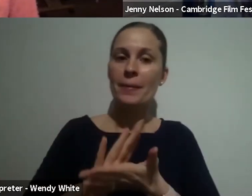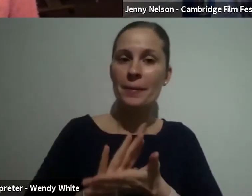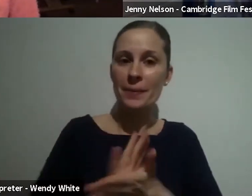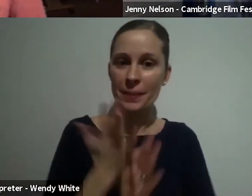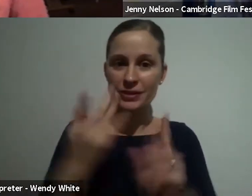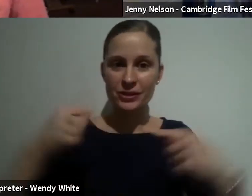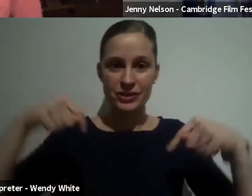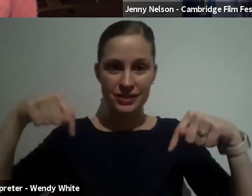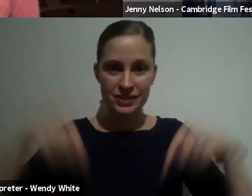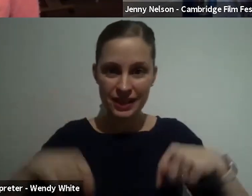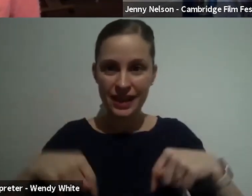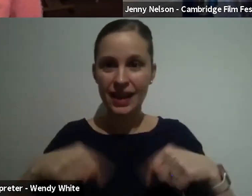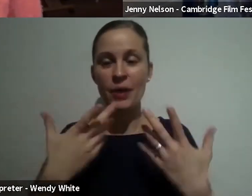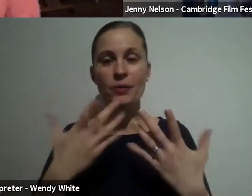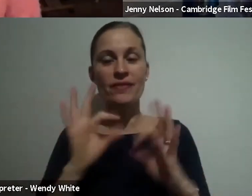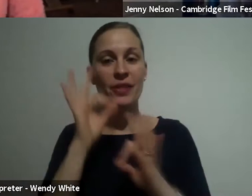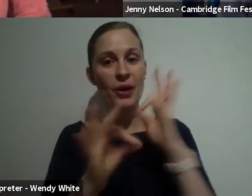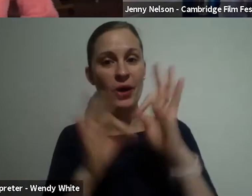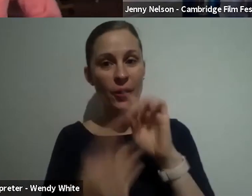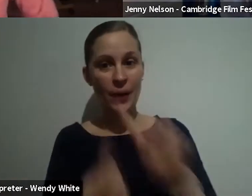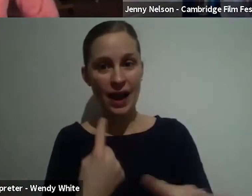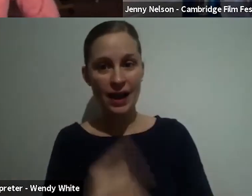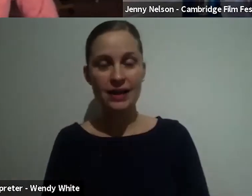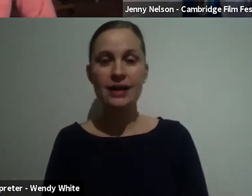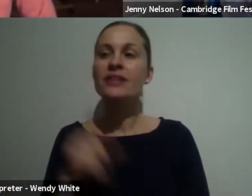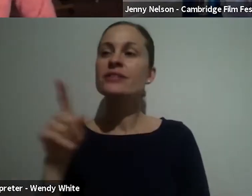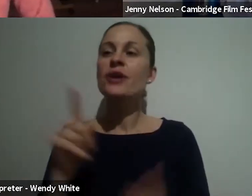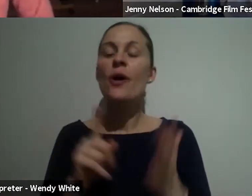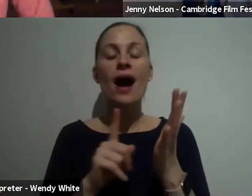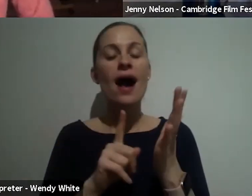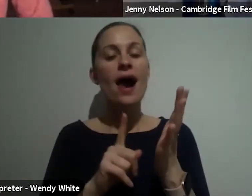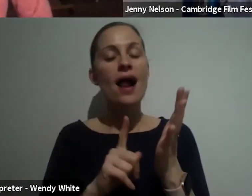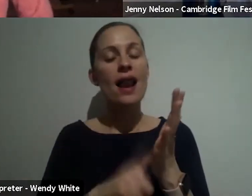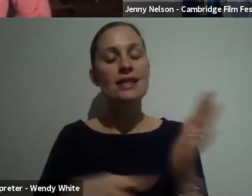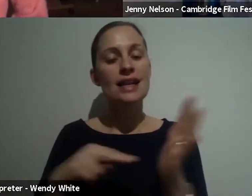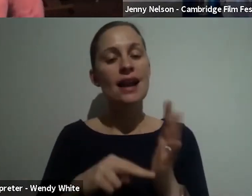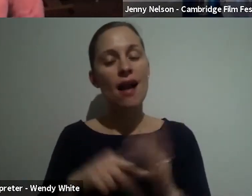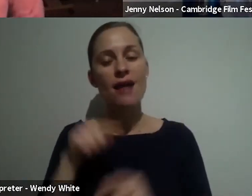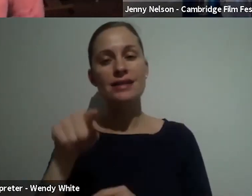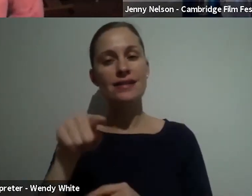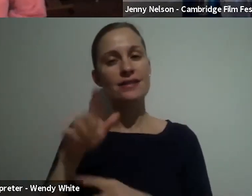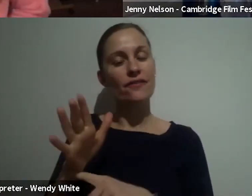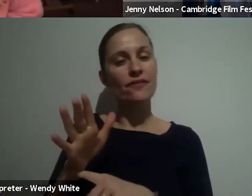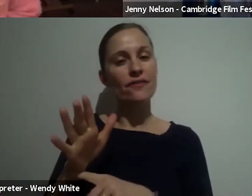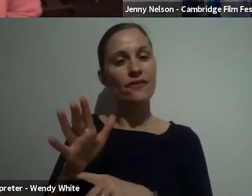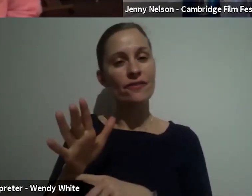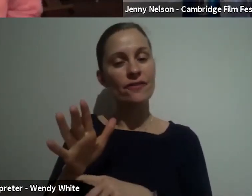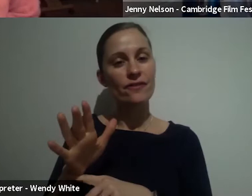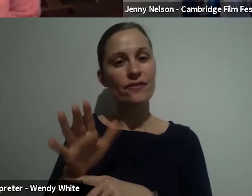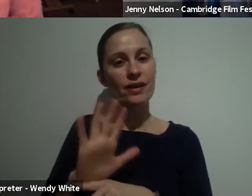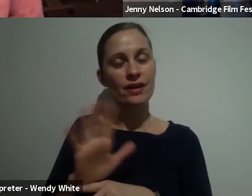to be here in the Q&A. And well, Las Niñas is a film that speaks about, well, it's a coming of